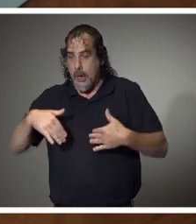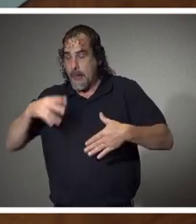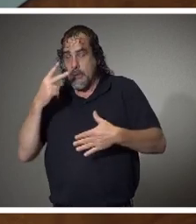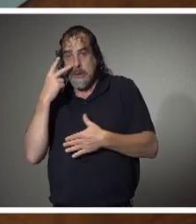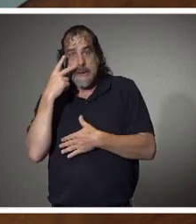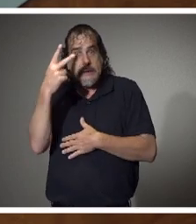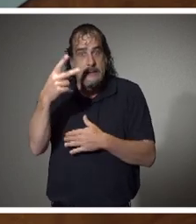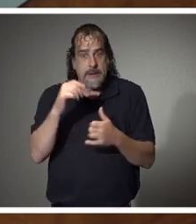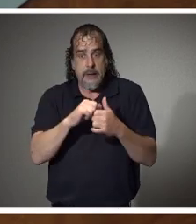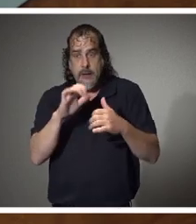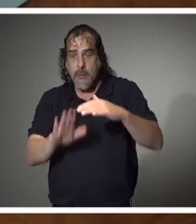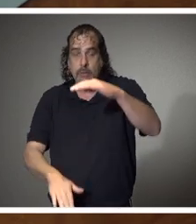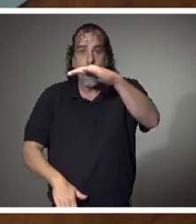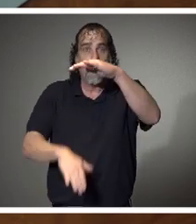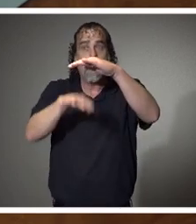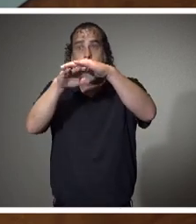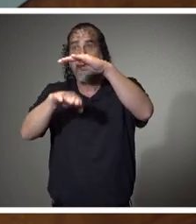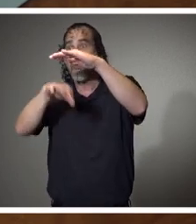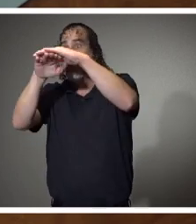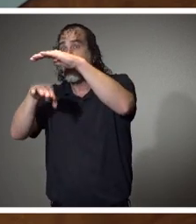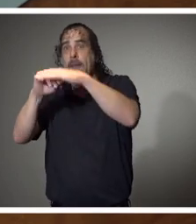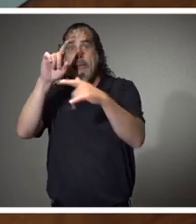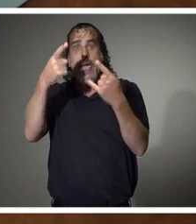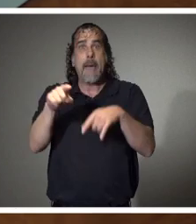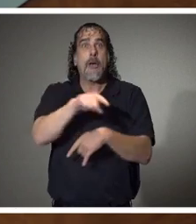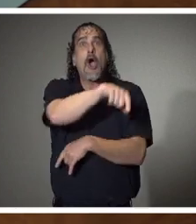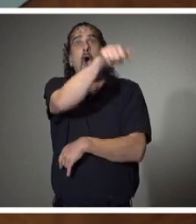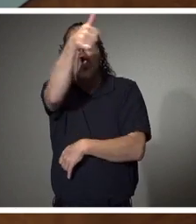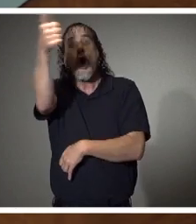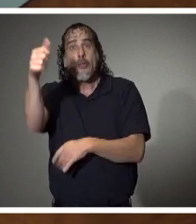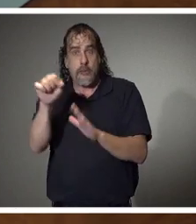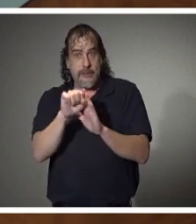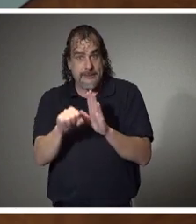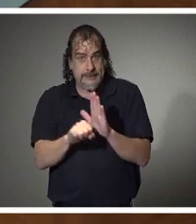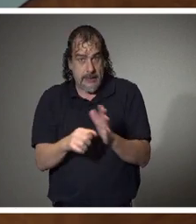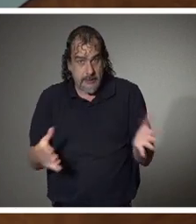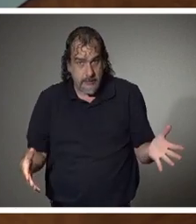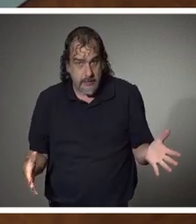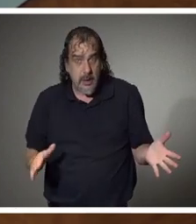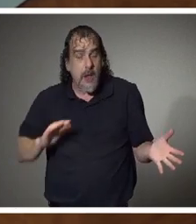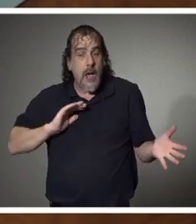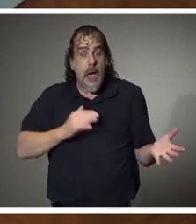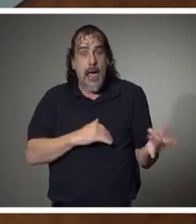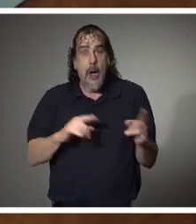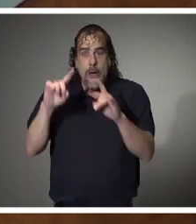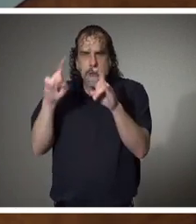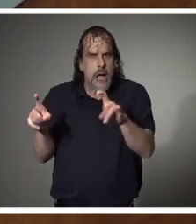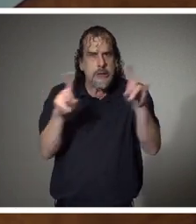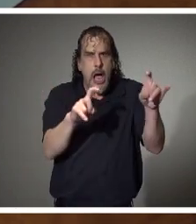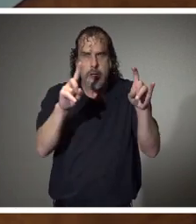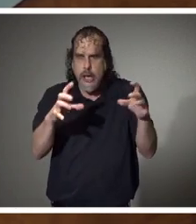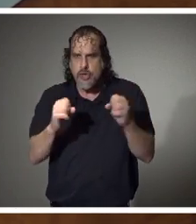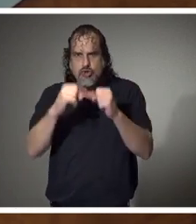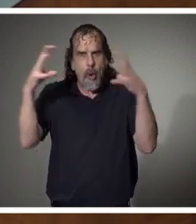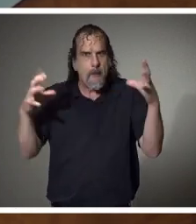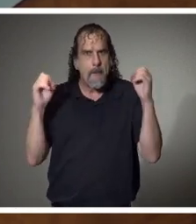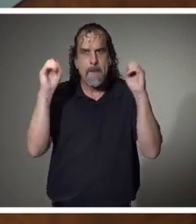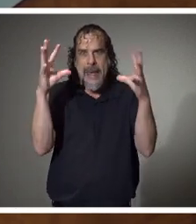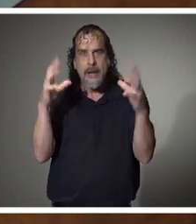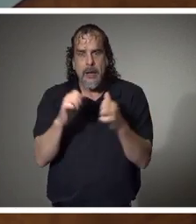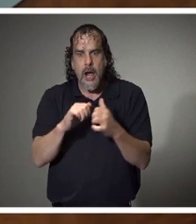spike that has occurred in many other states. Our testing is so robust, our numbers are so